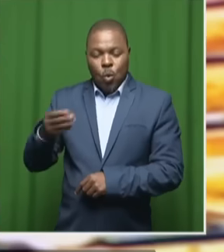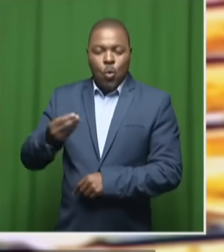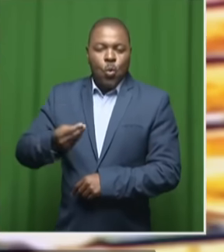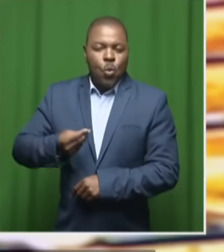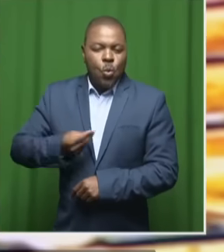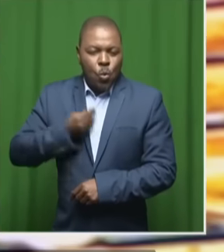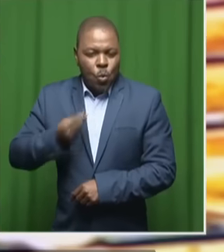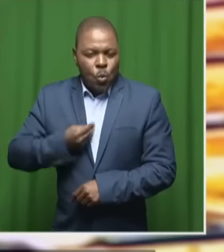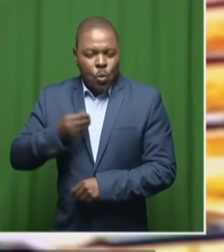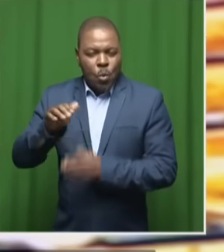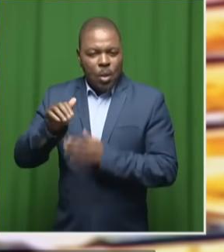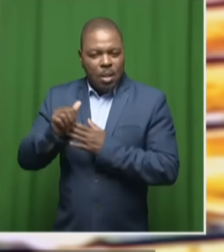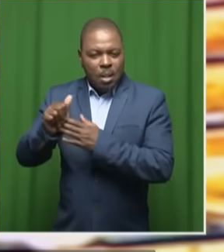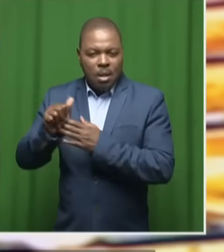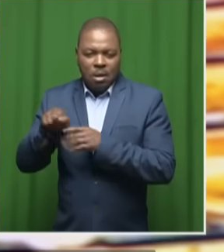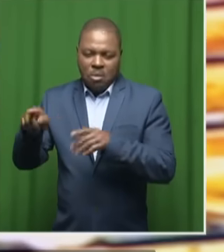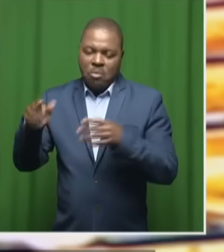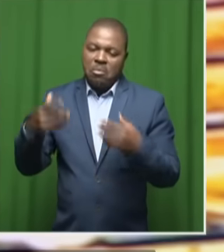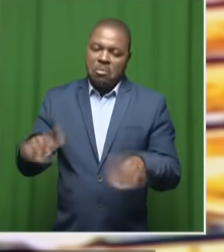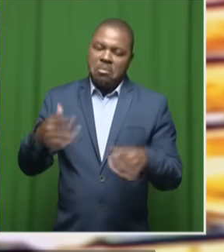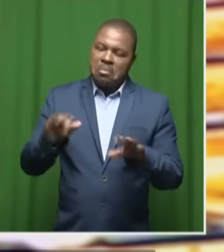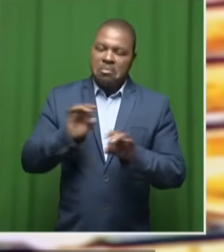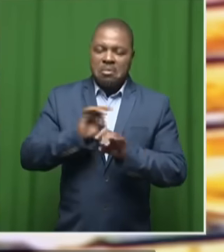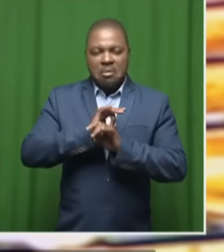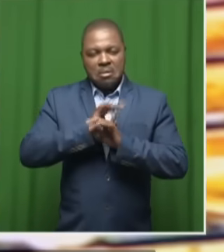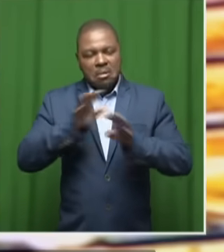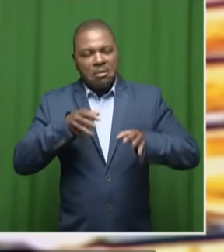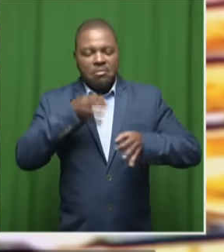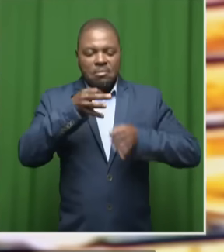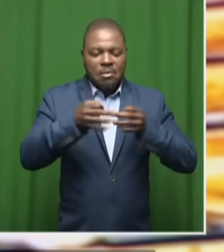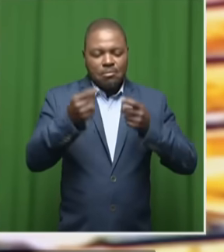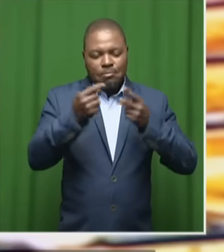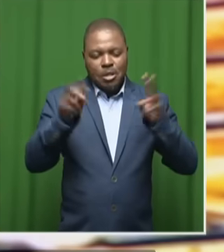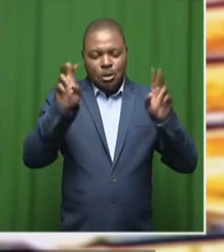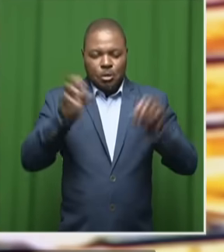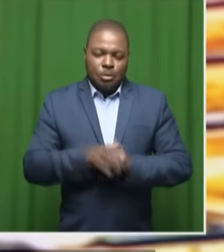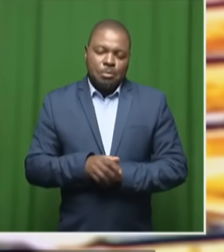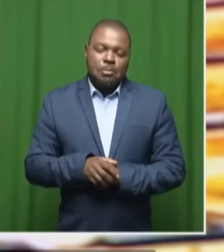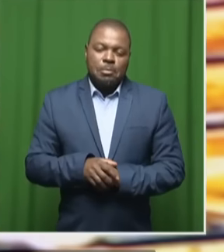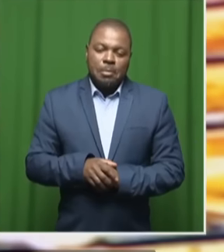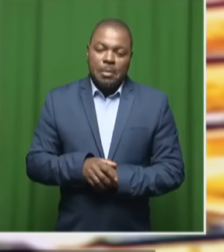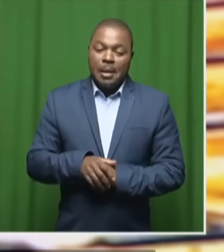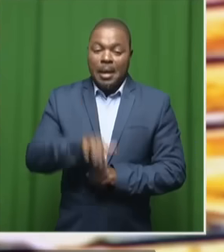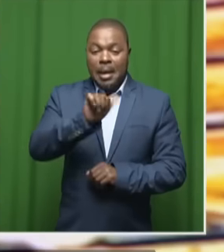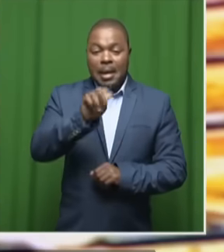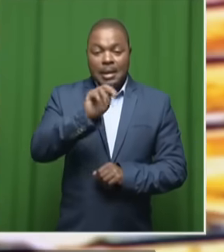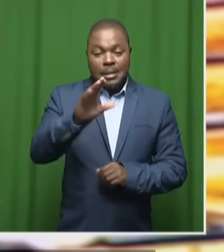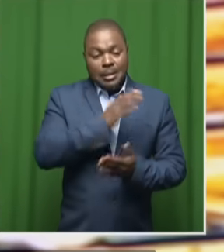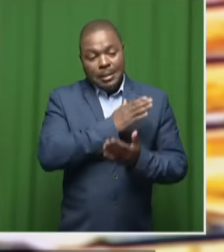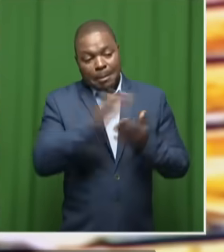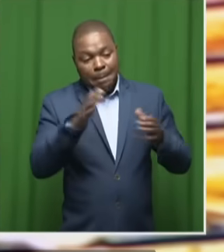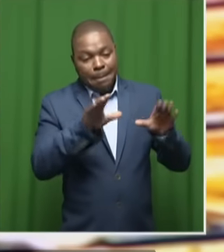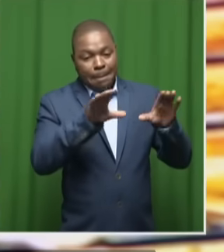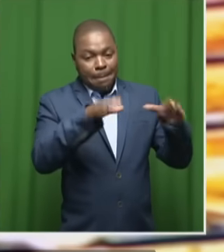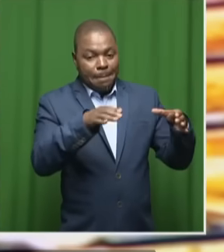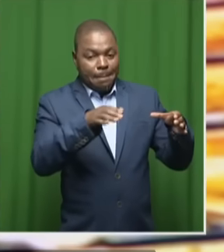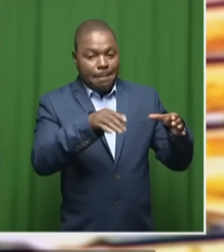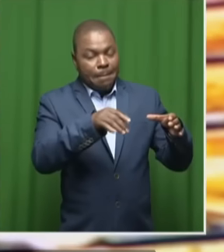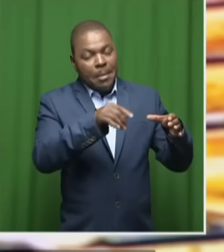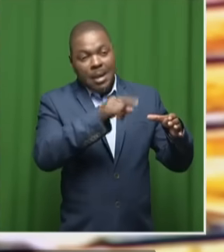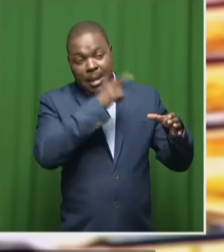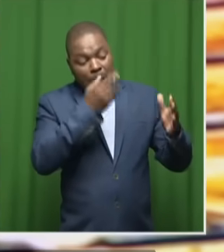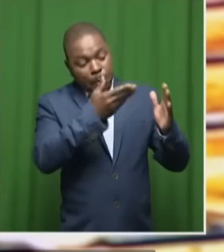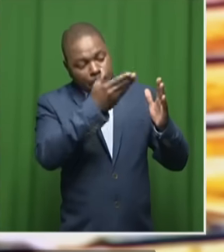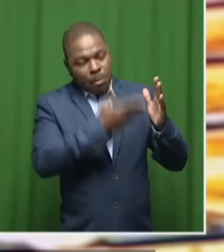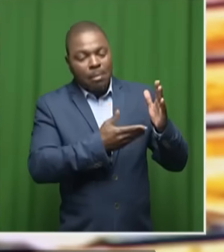and very articulate in his positions. So those are the people in the ANC who are going in, notable names. Then you've